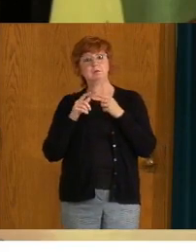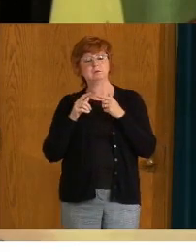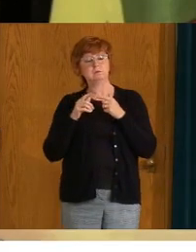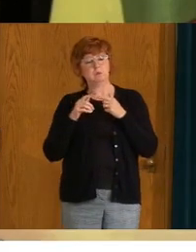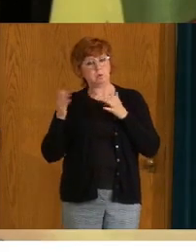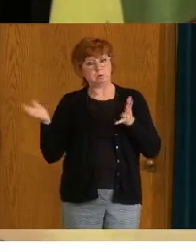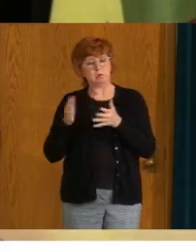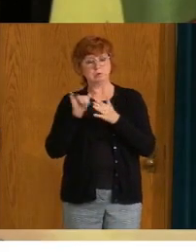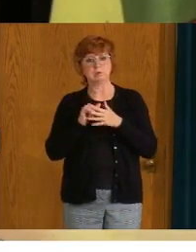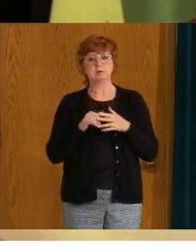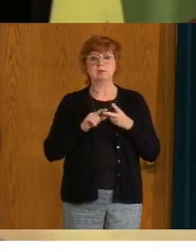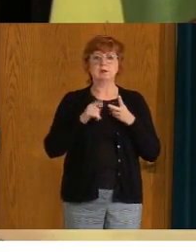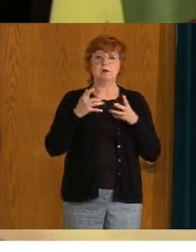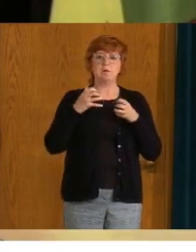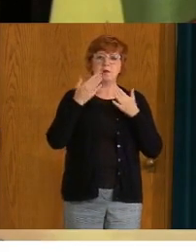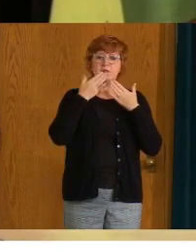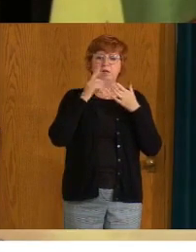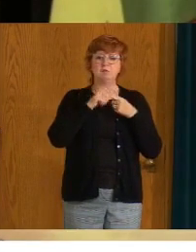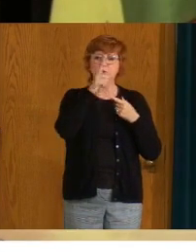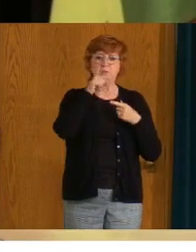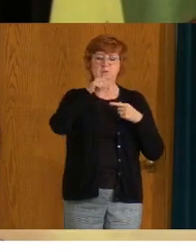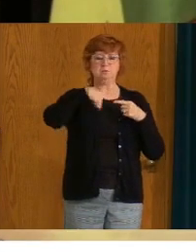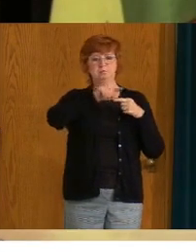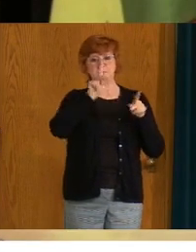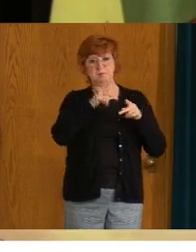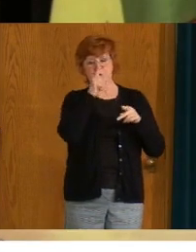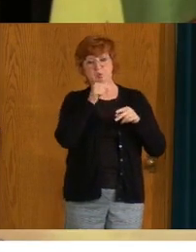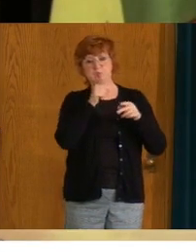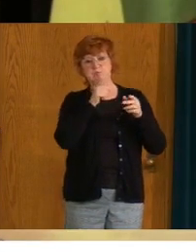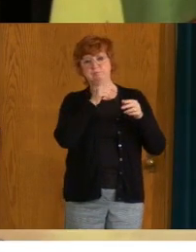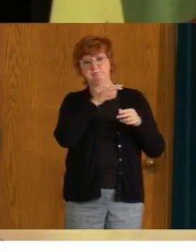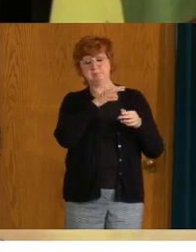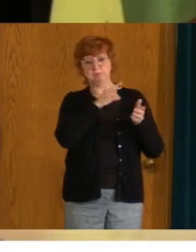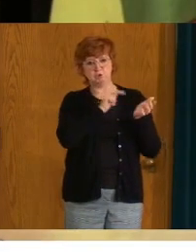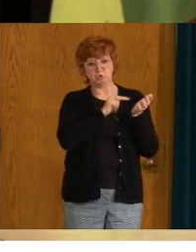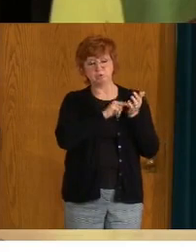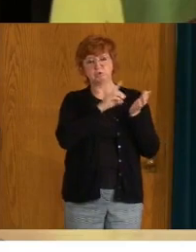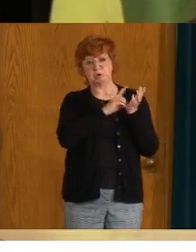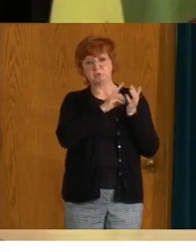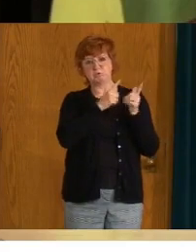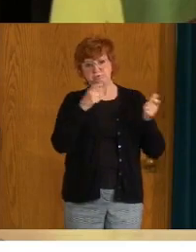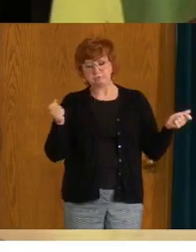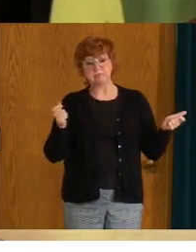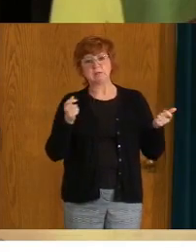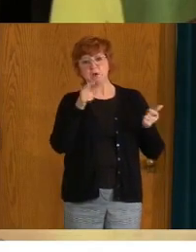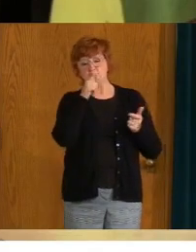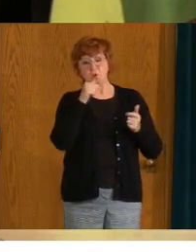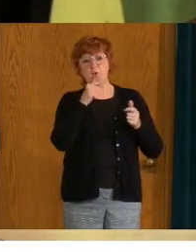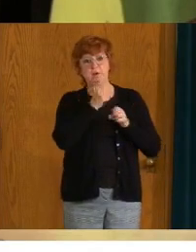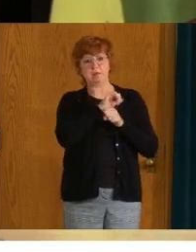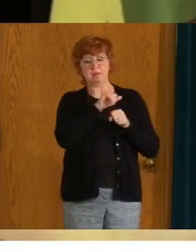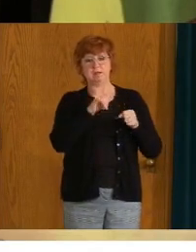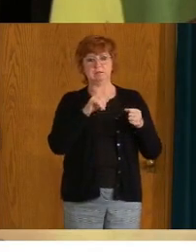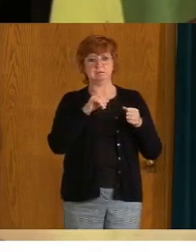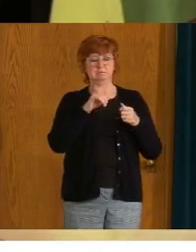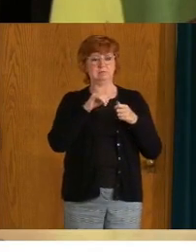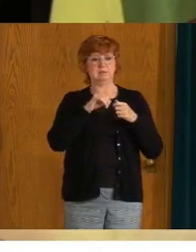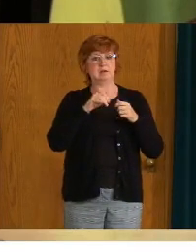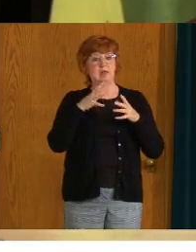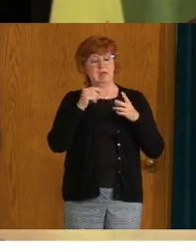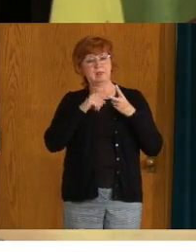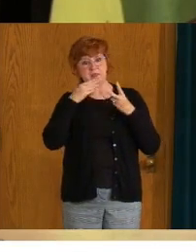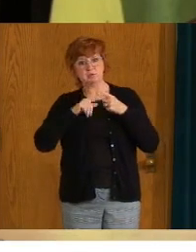the vaccinations, and I want to thank everyone who is receiving the vaccinations in this province. It's exactly 6 months ago today,